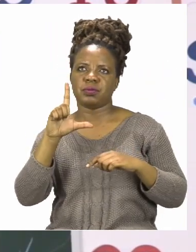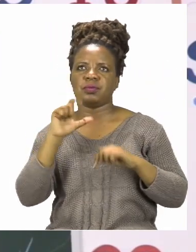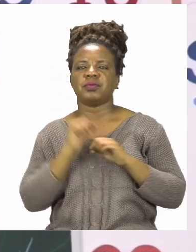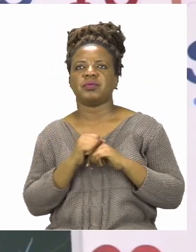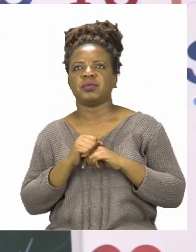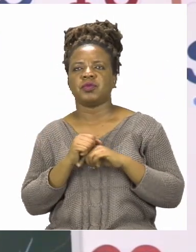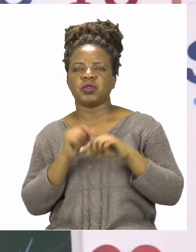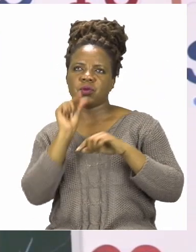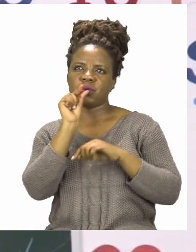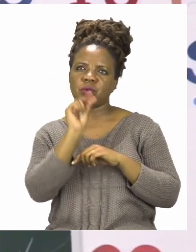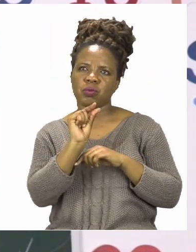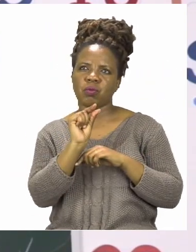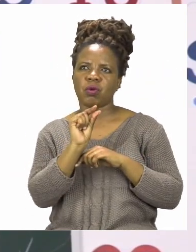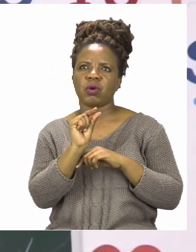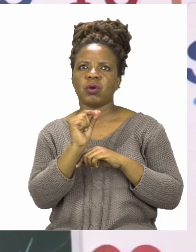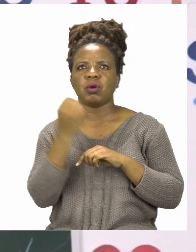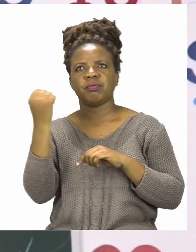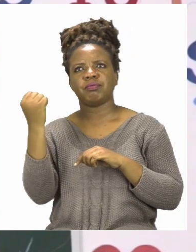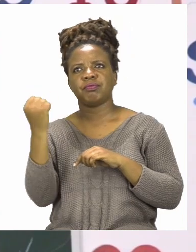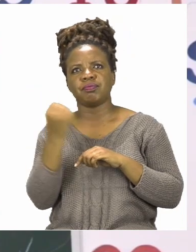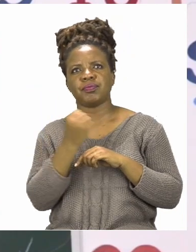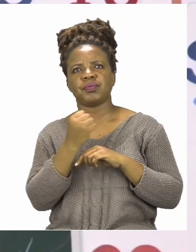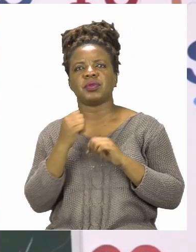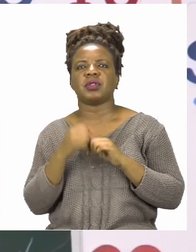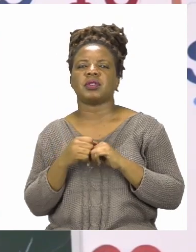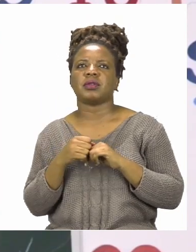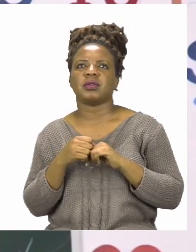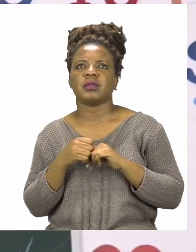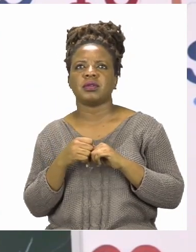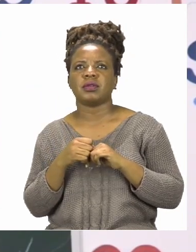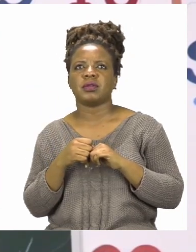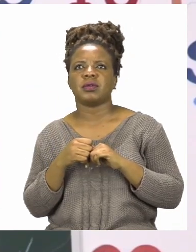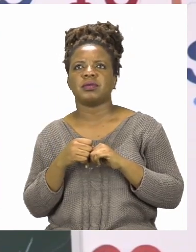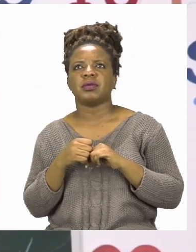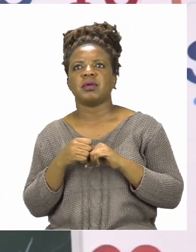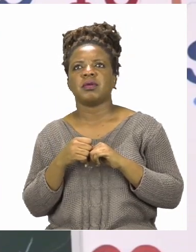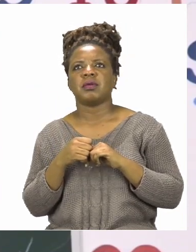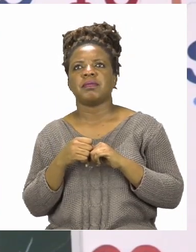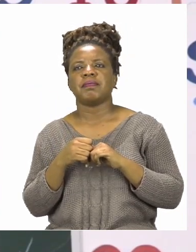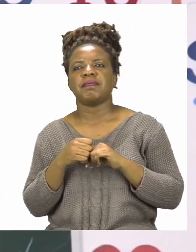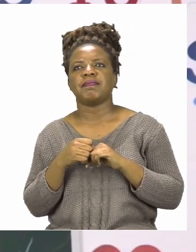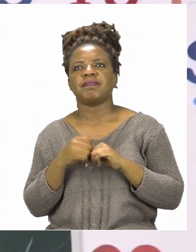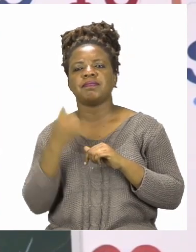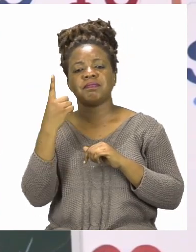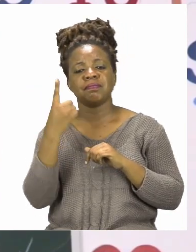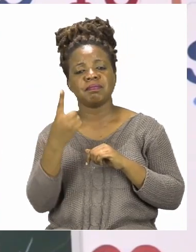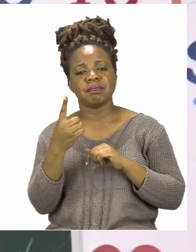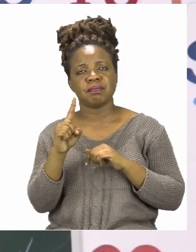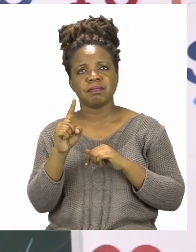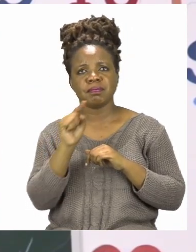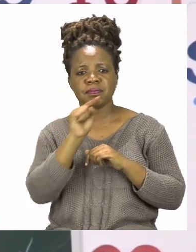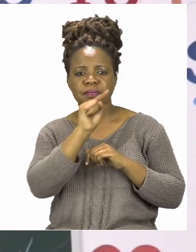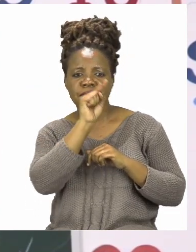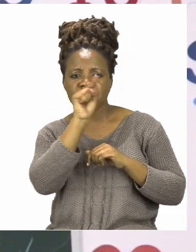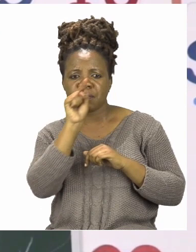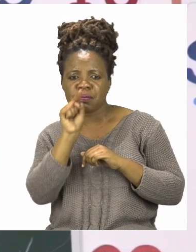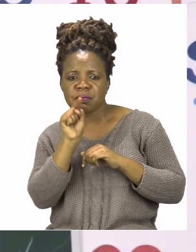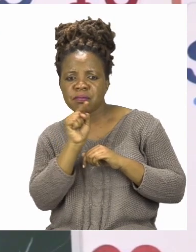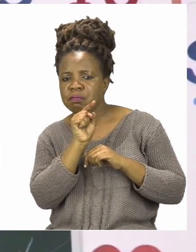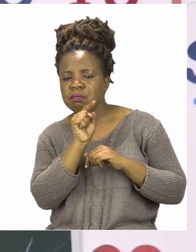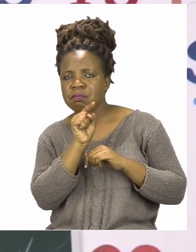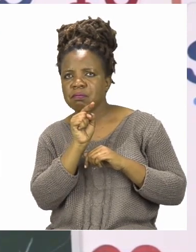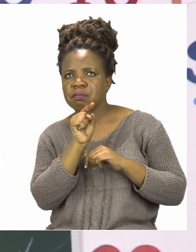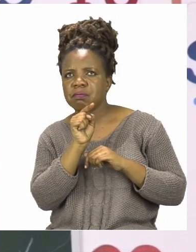at a point, whether it's a big one or a small one, they are also angles. But anything that is curved